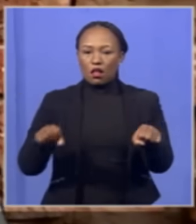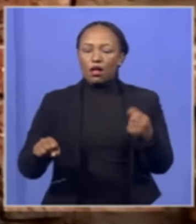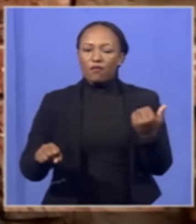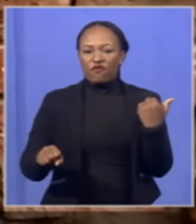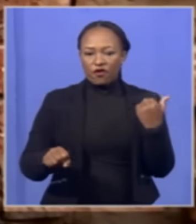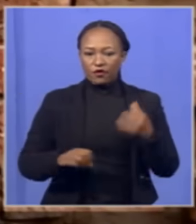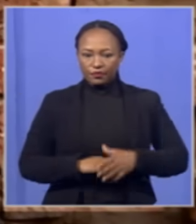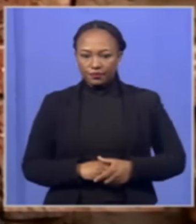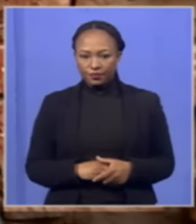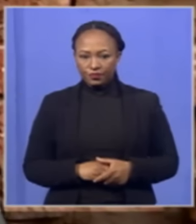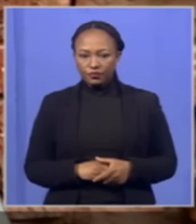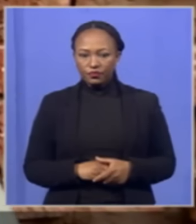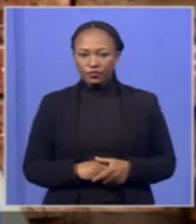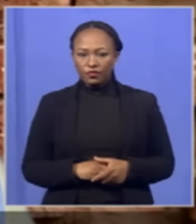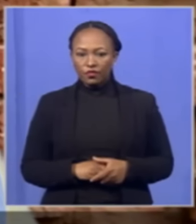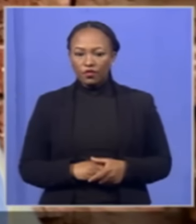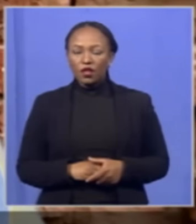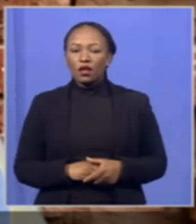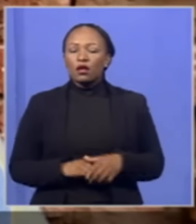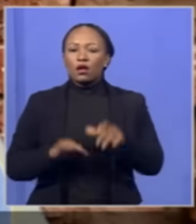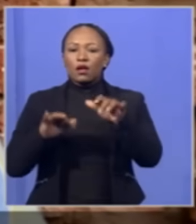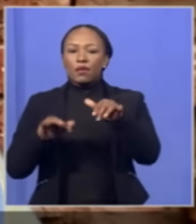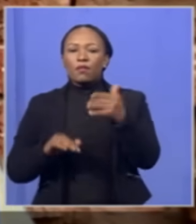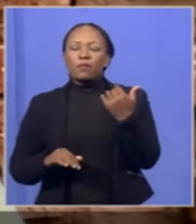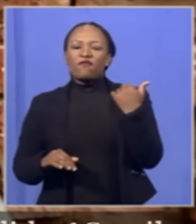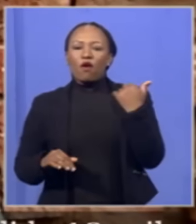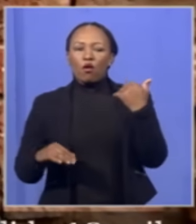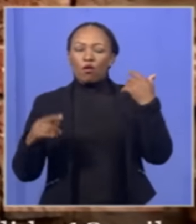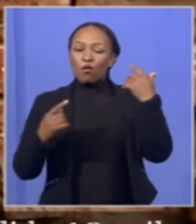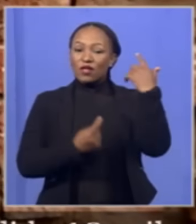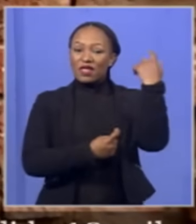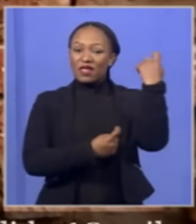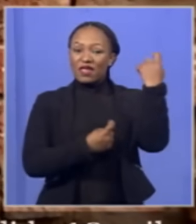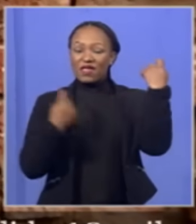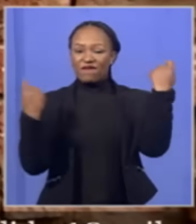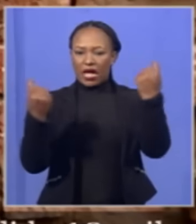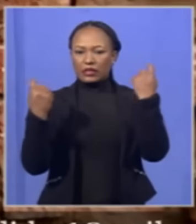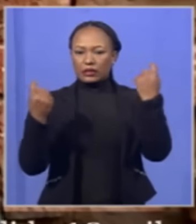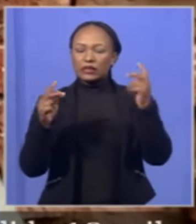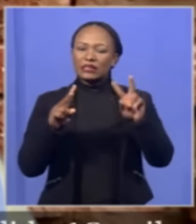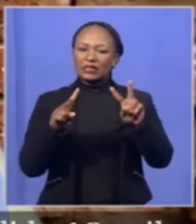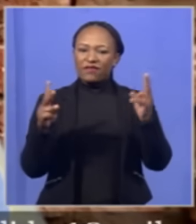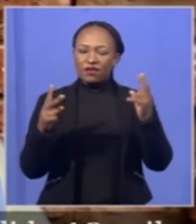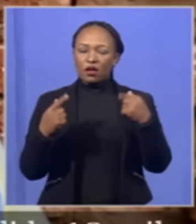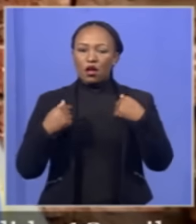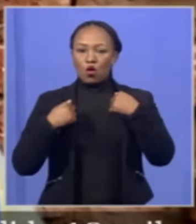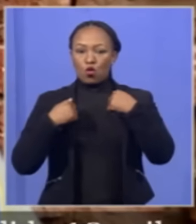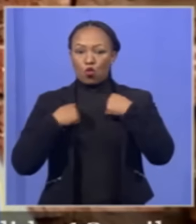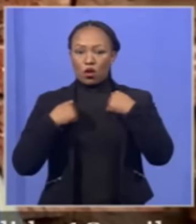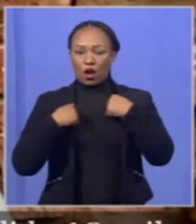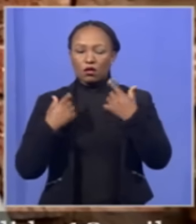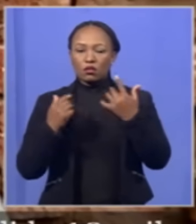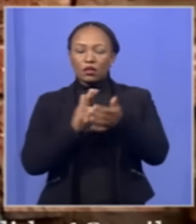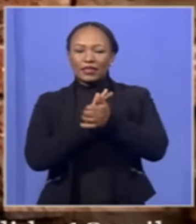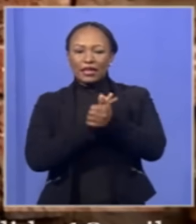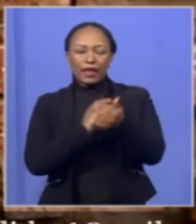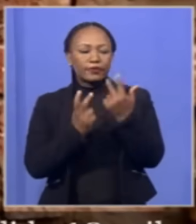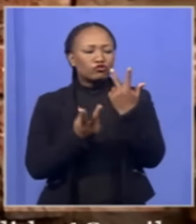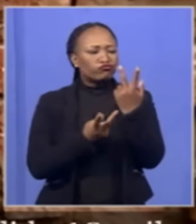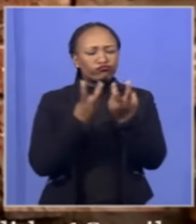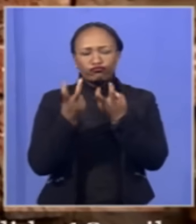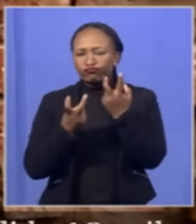go tsena tsa di festival tse bang batho ba di etsa ka ra province ya rona gobane rona re etsa ntho e re bitsang talent search, re ya di